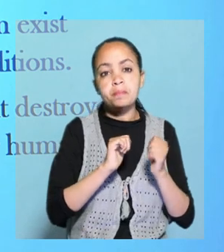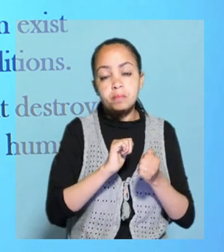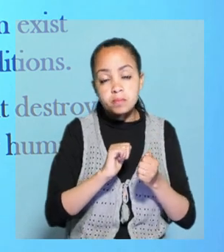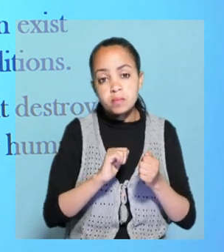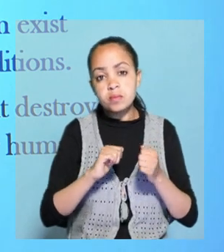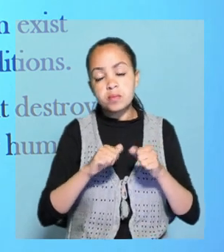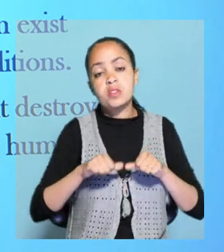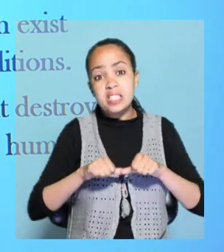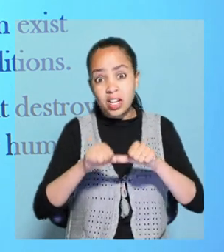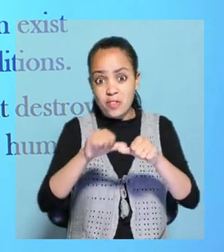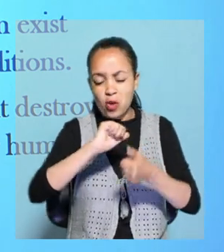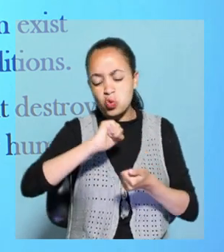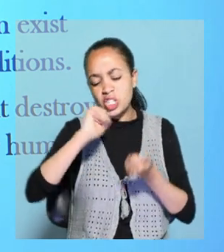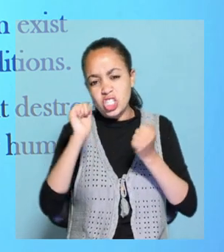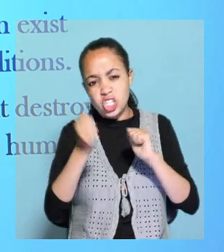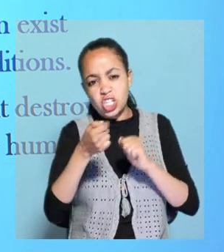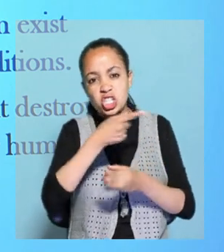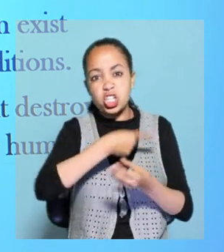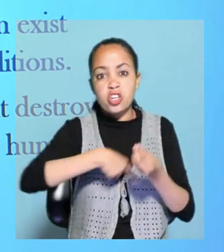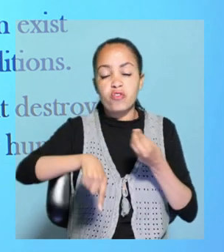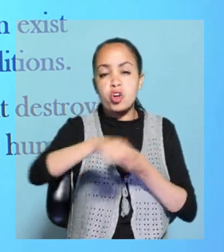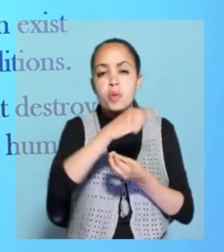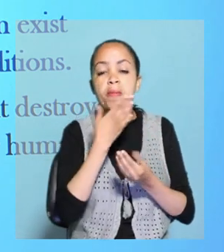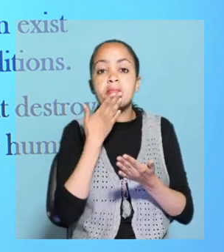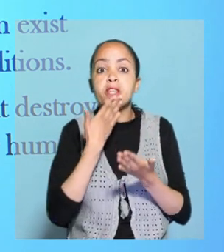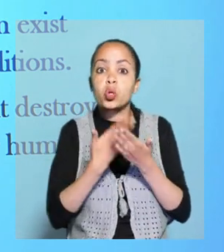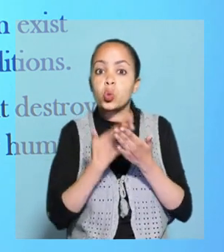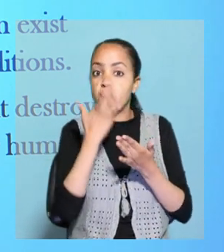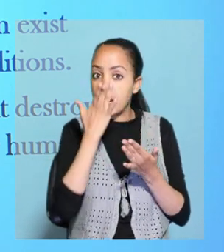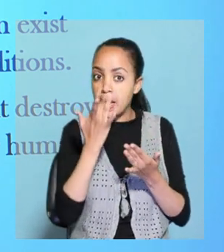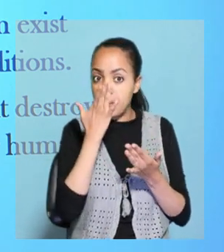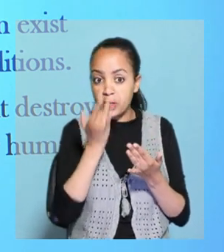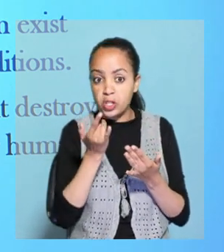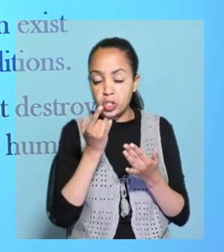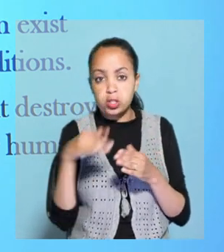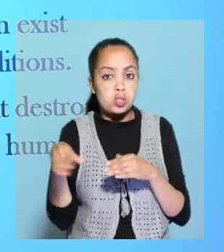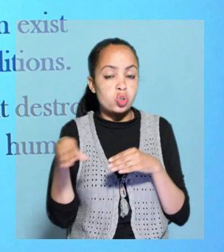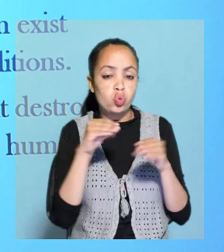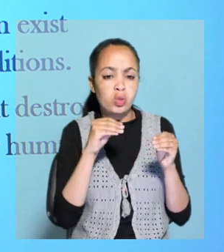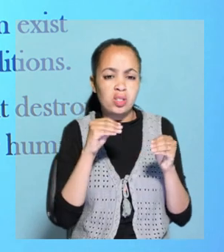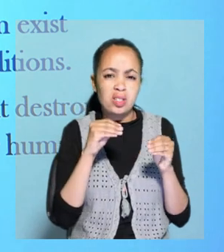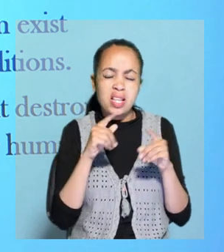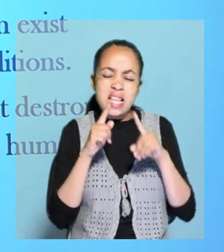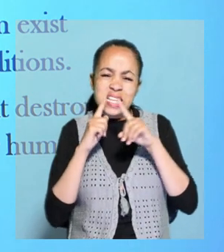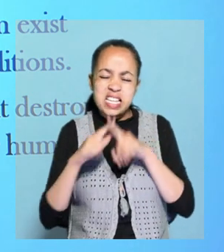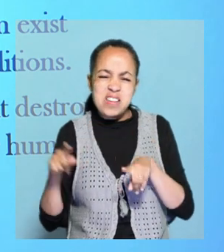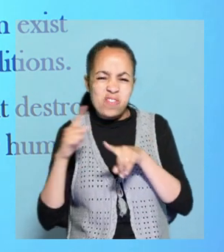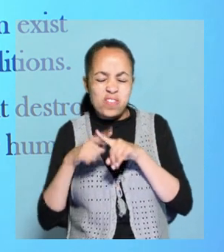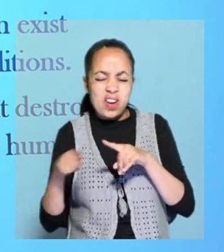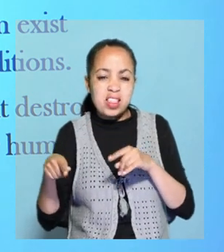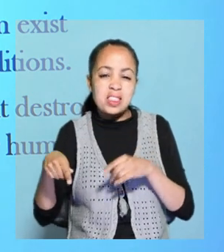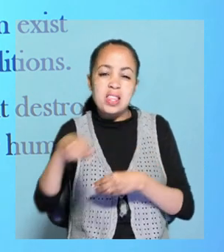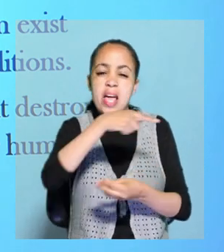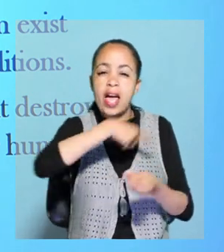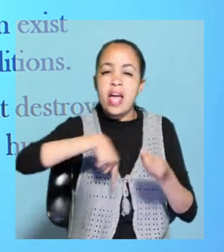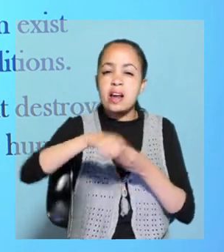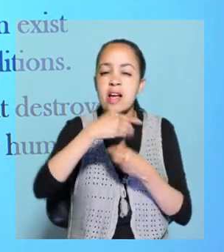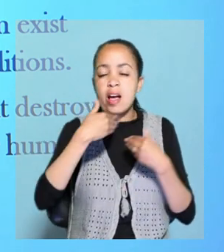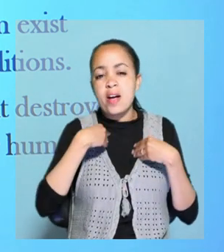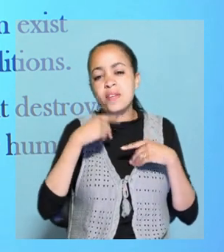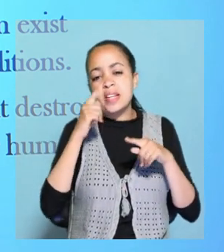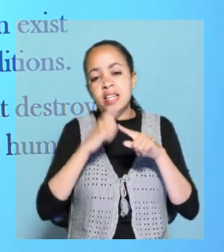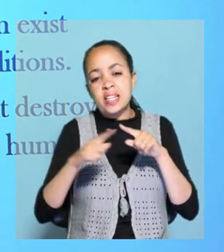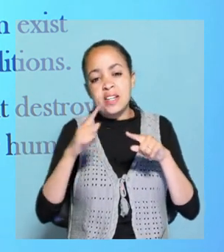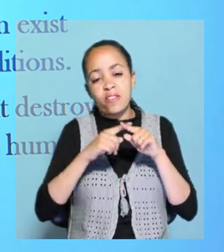changing environment with a good adaptation. Student, different area have different